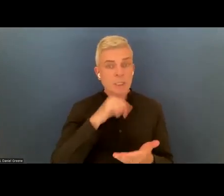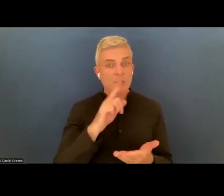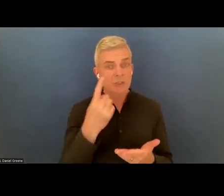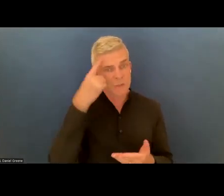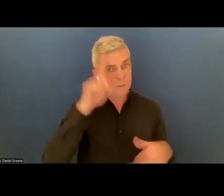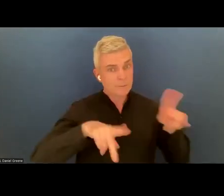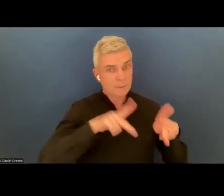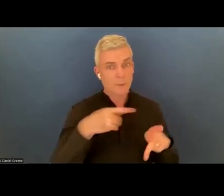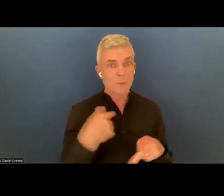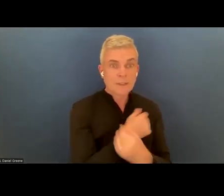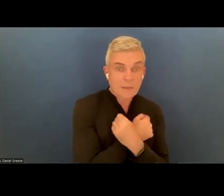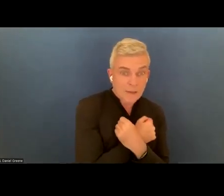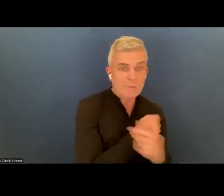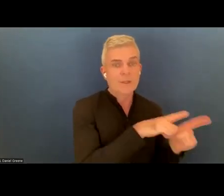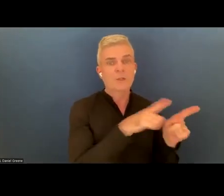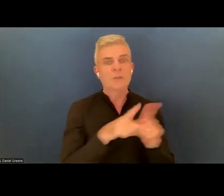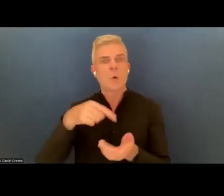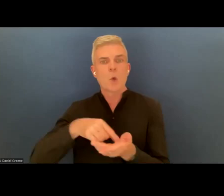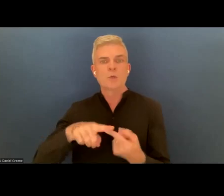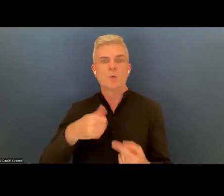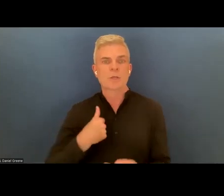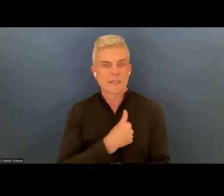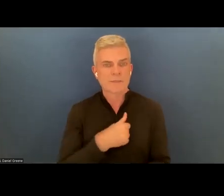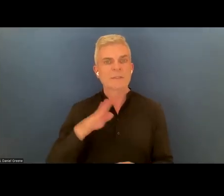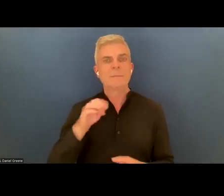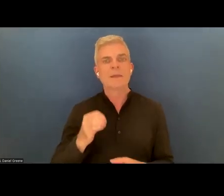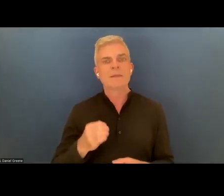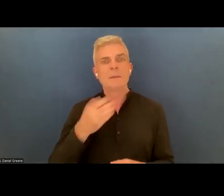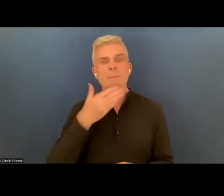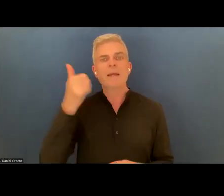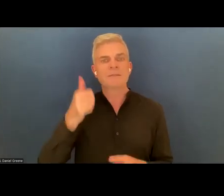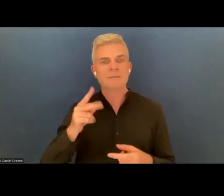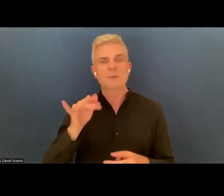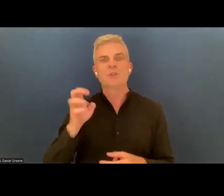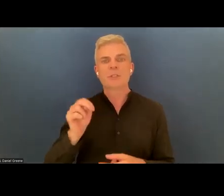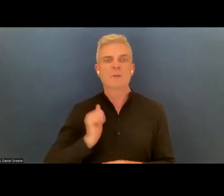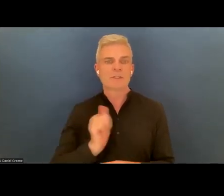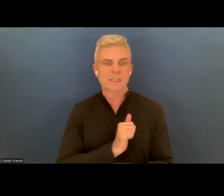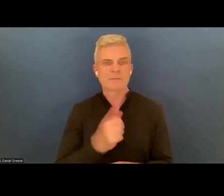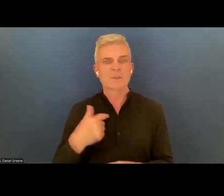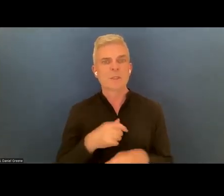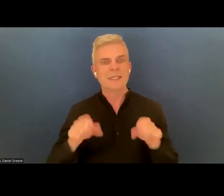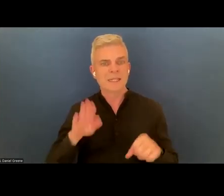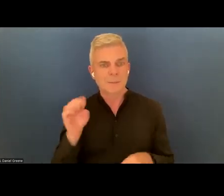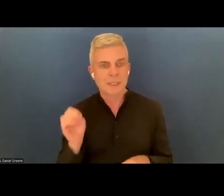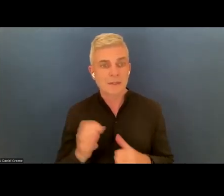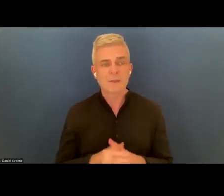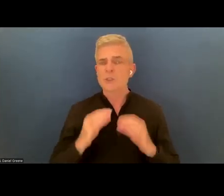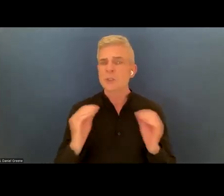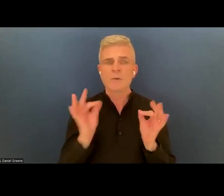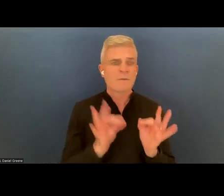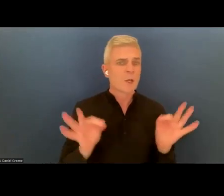ourselves, to be the best version of ourselves that we can be. There is no value or valor in suffering